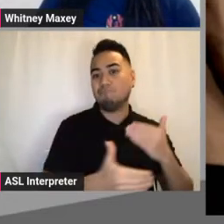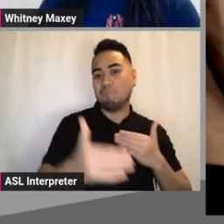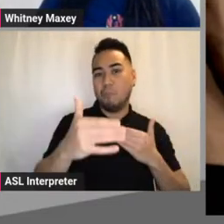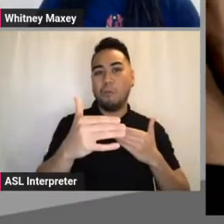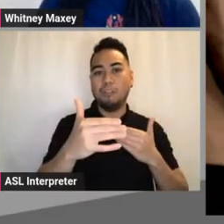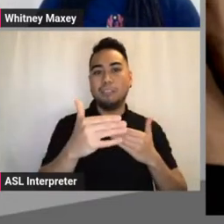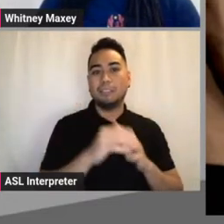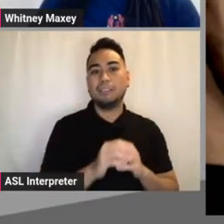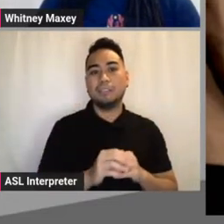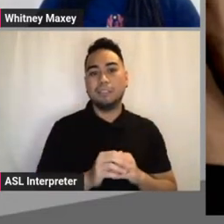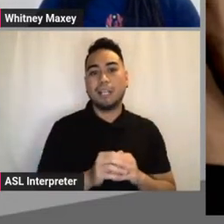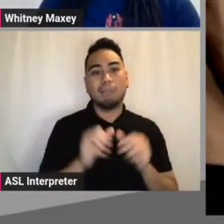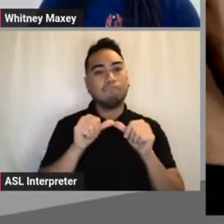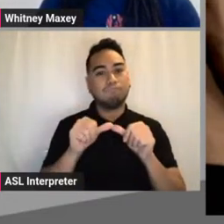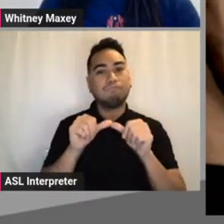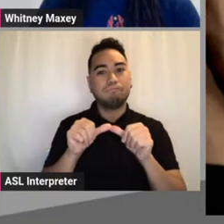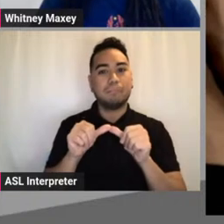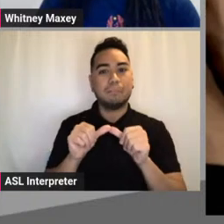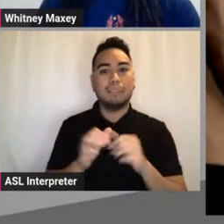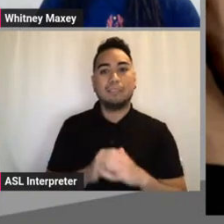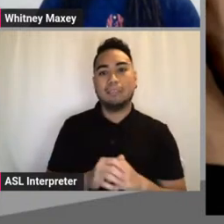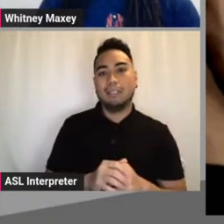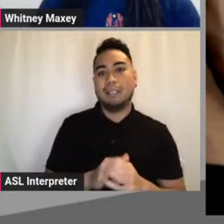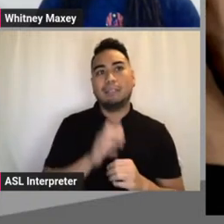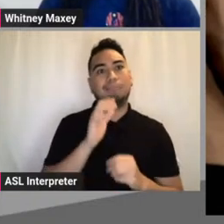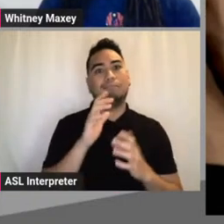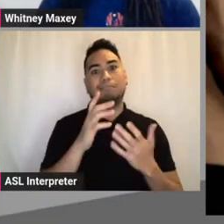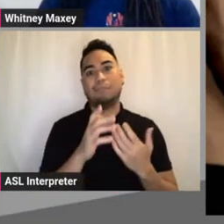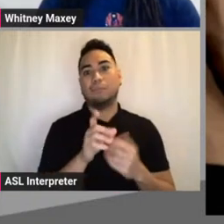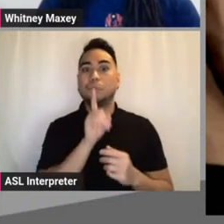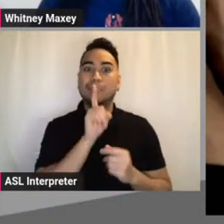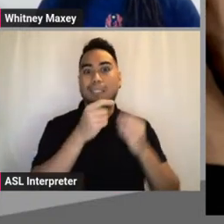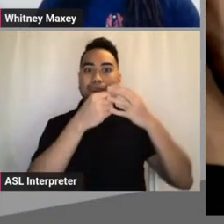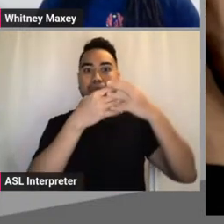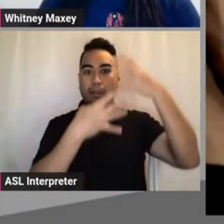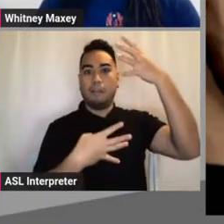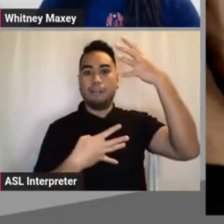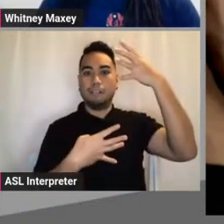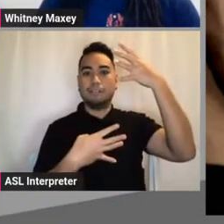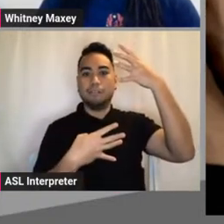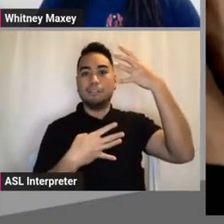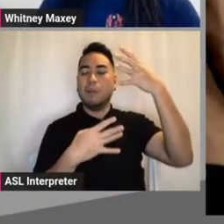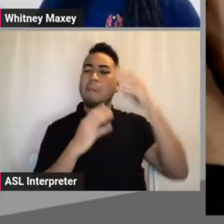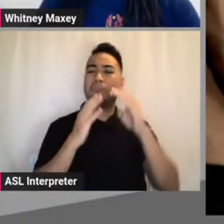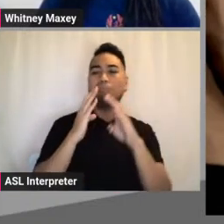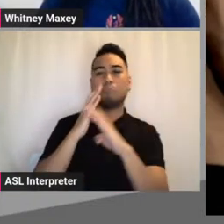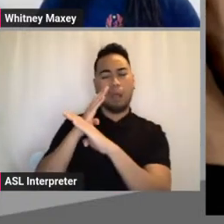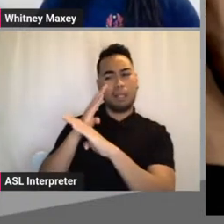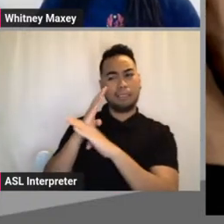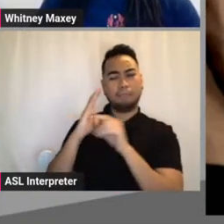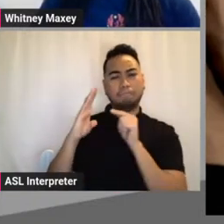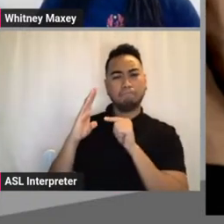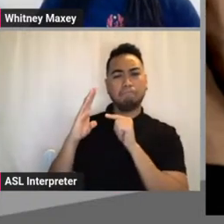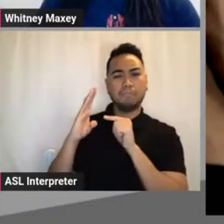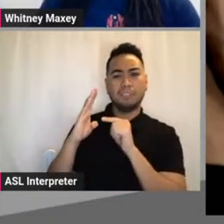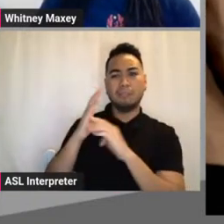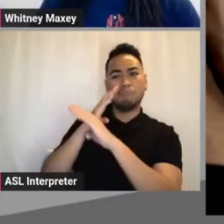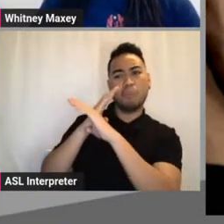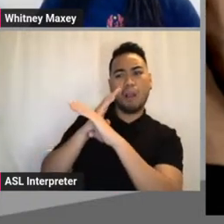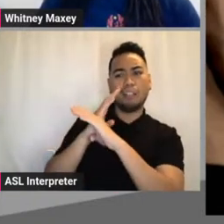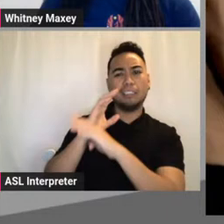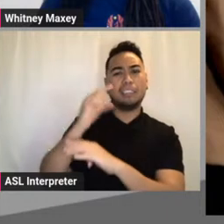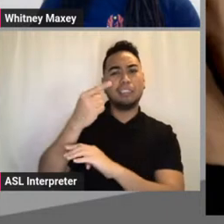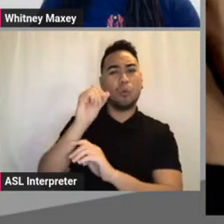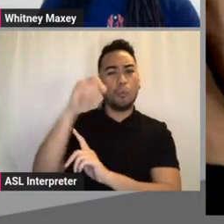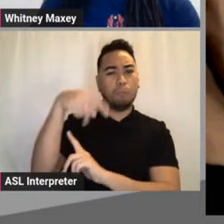no means meant to be an exhaustive list. But in terms of blocking, we want to block the GOP's drive